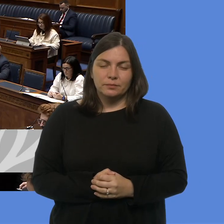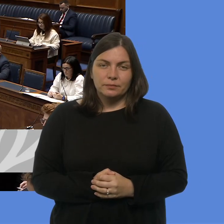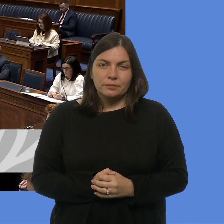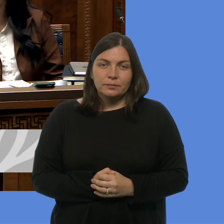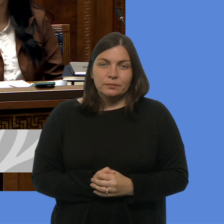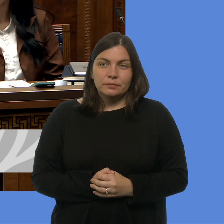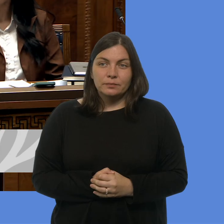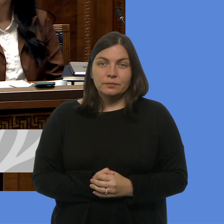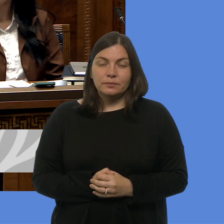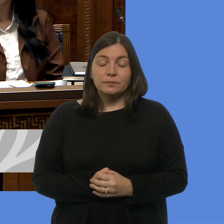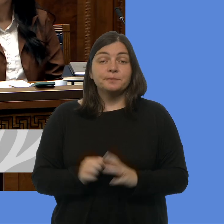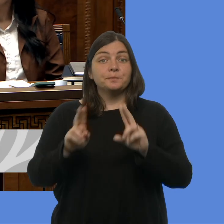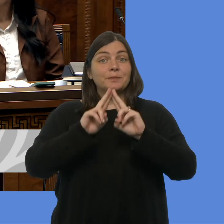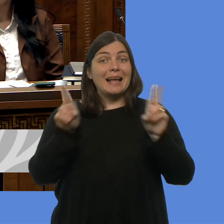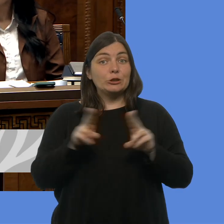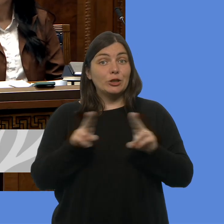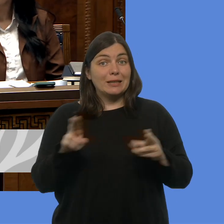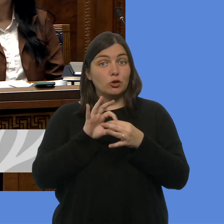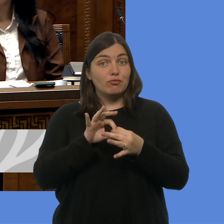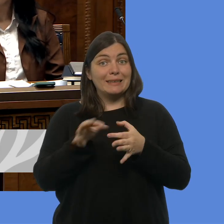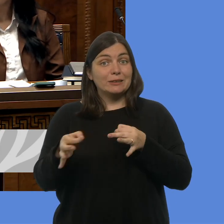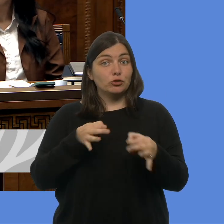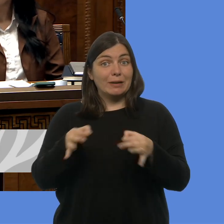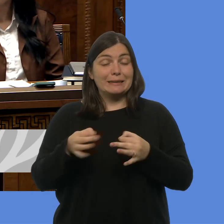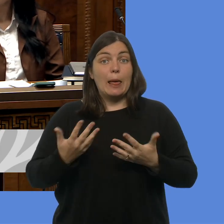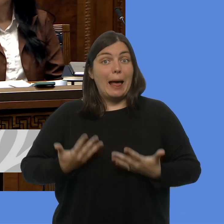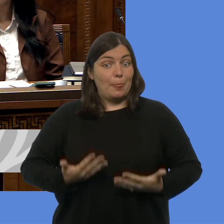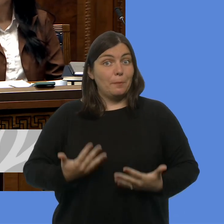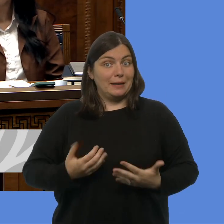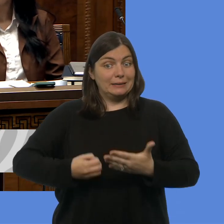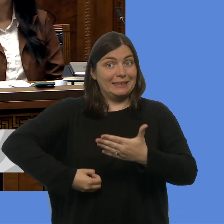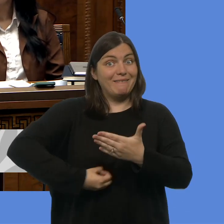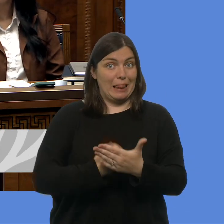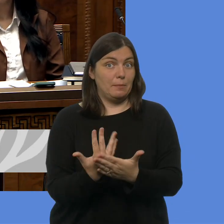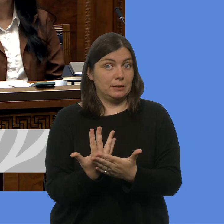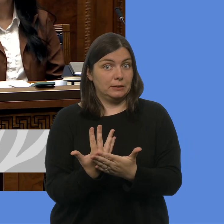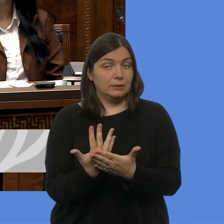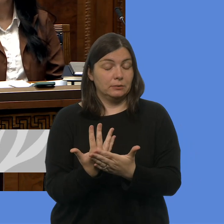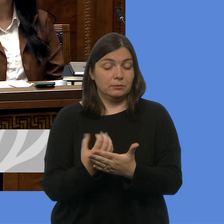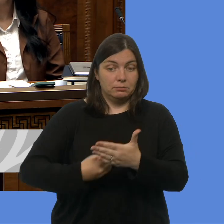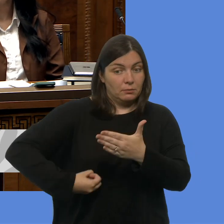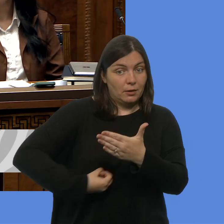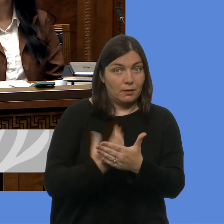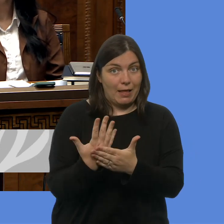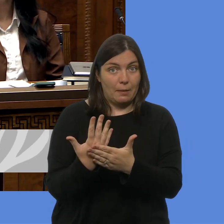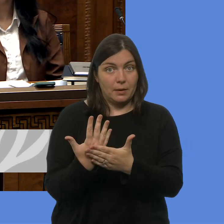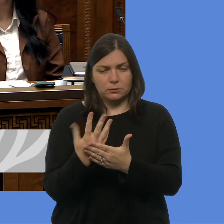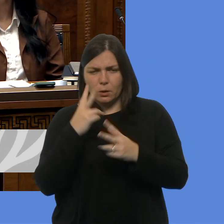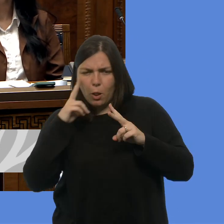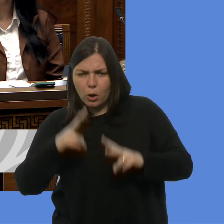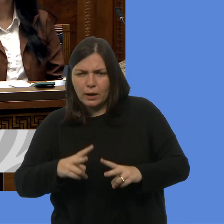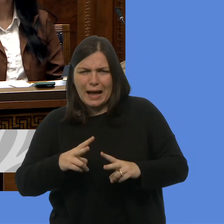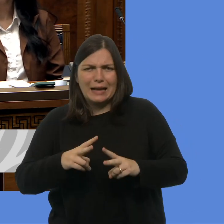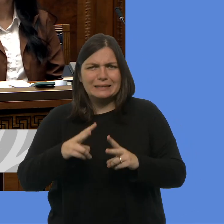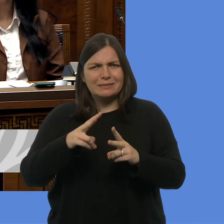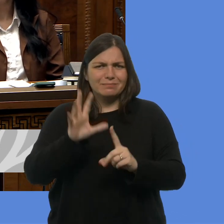The international relations strategy is under development with intersect with broader executive and departmental strategies and actions. It will be important in